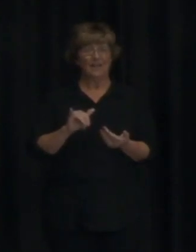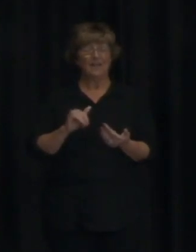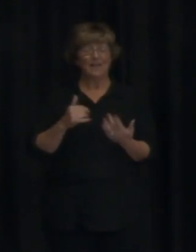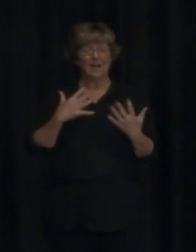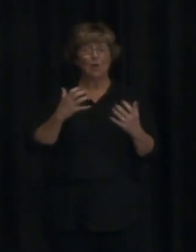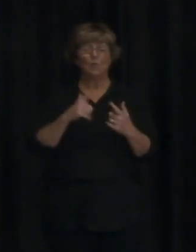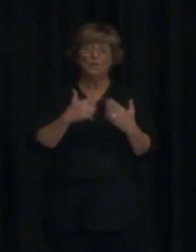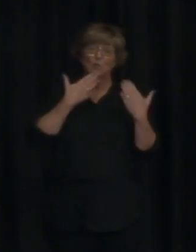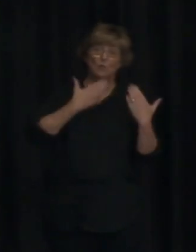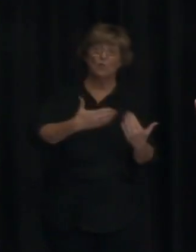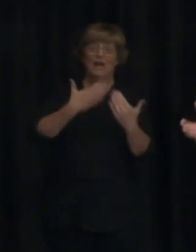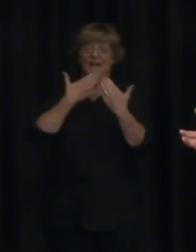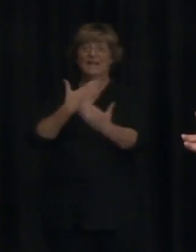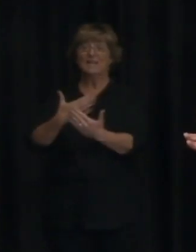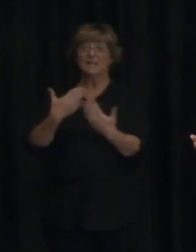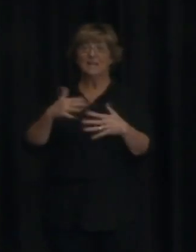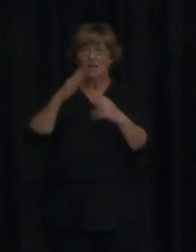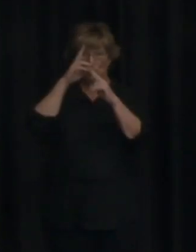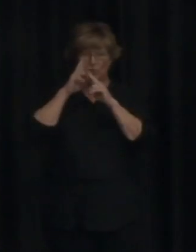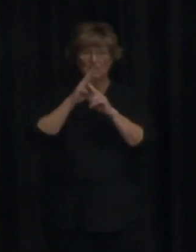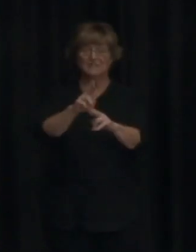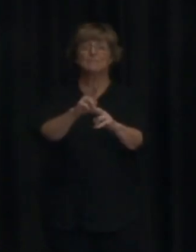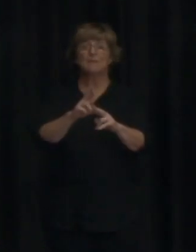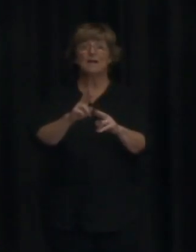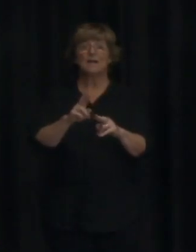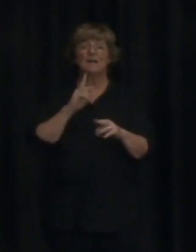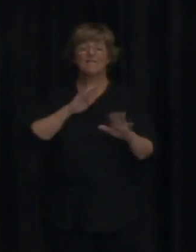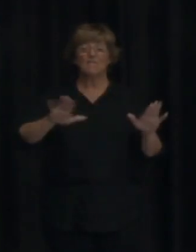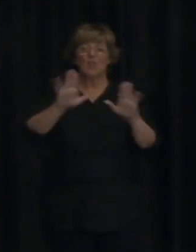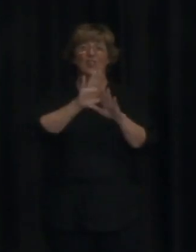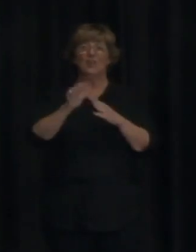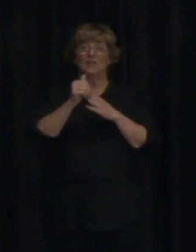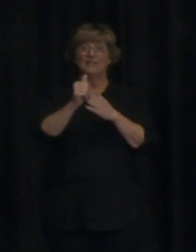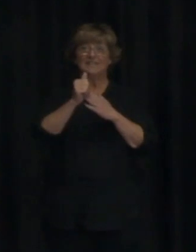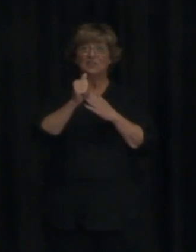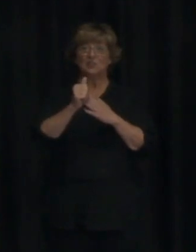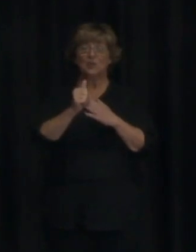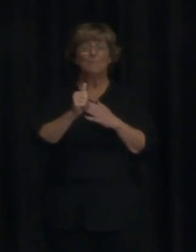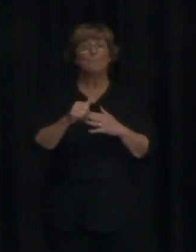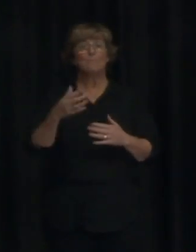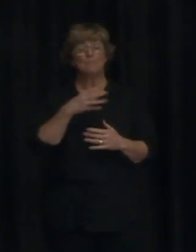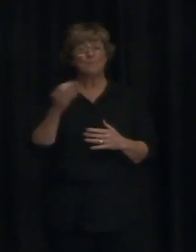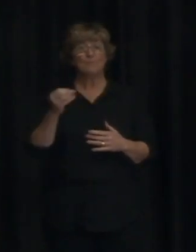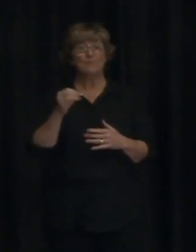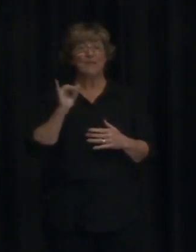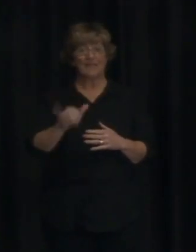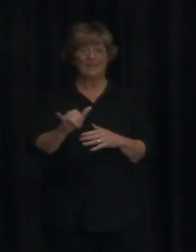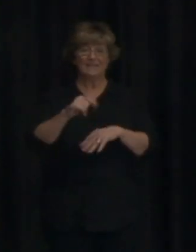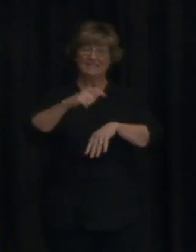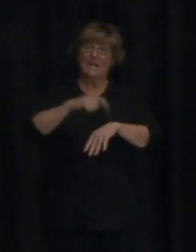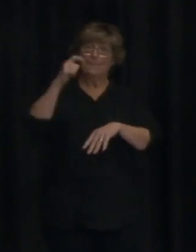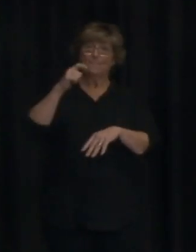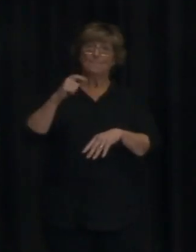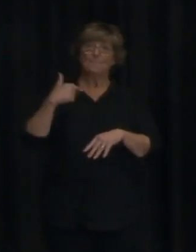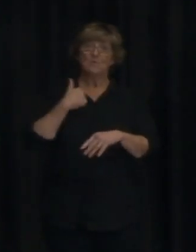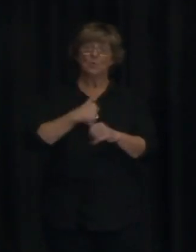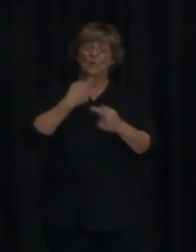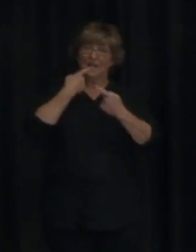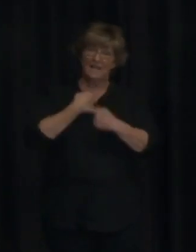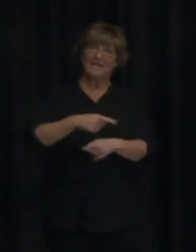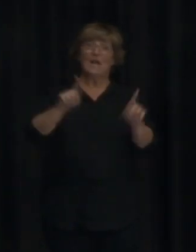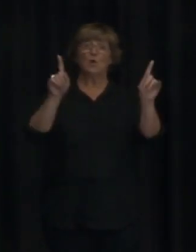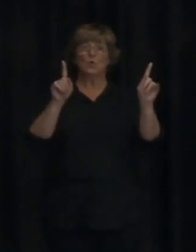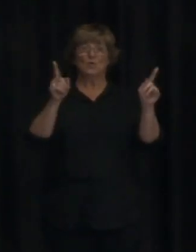of gratitude and respect for their leadership and this moment where we can announce